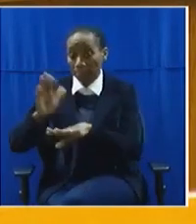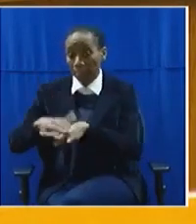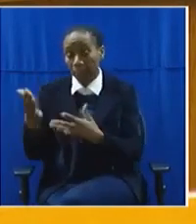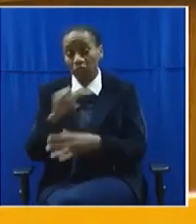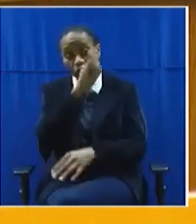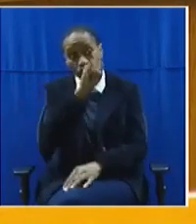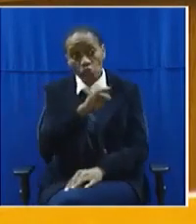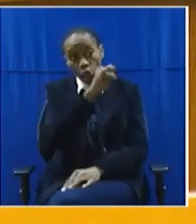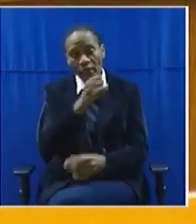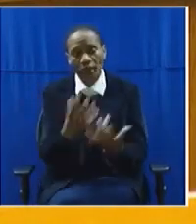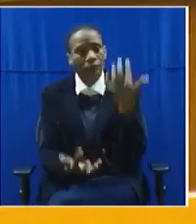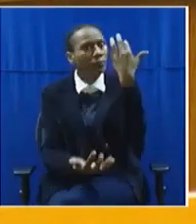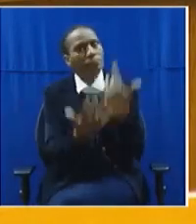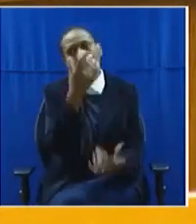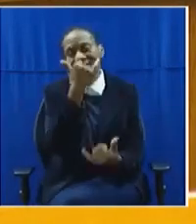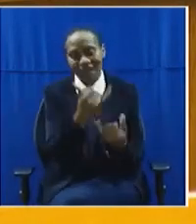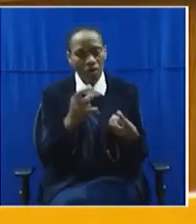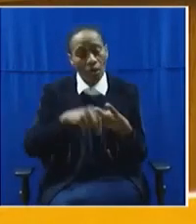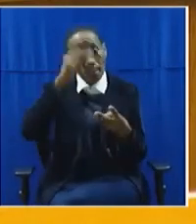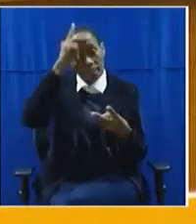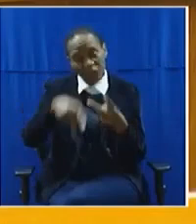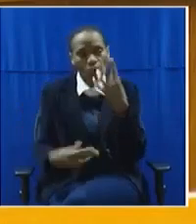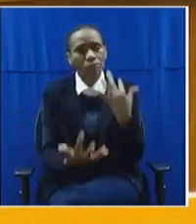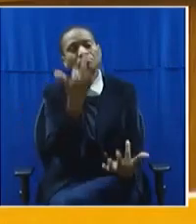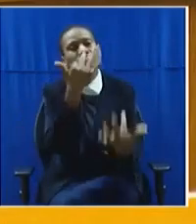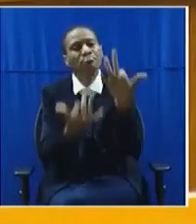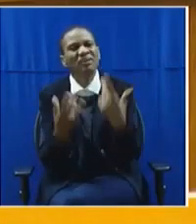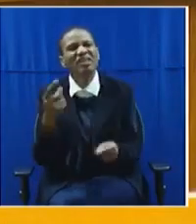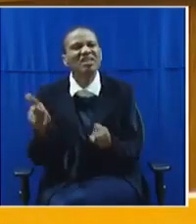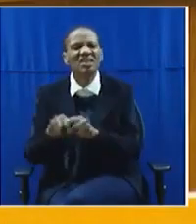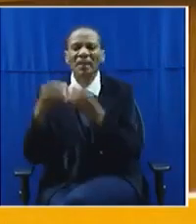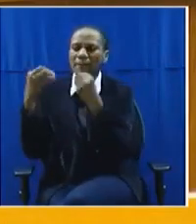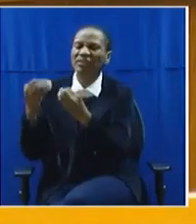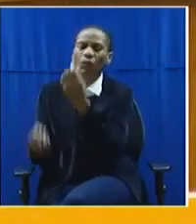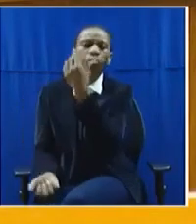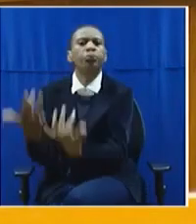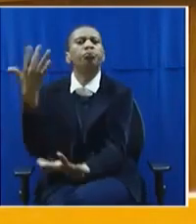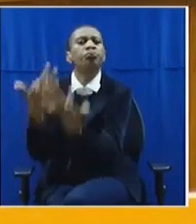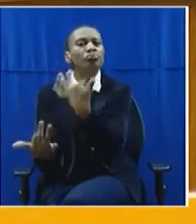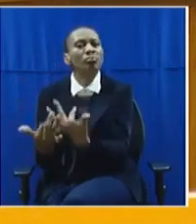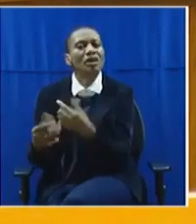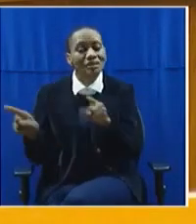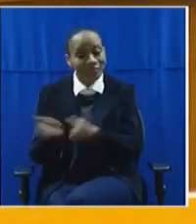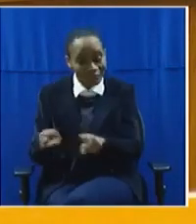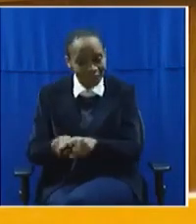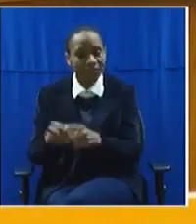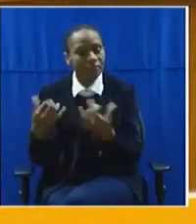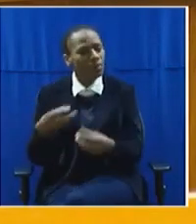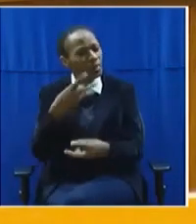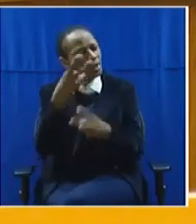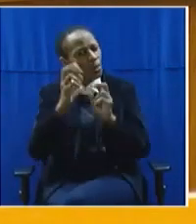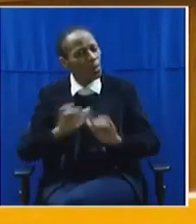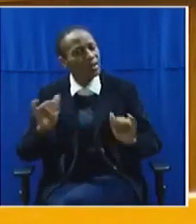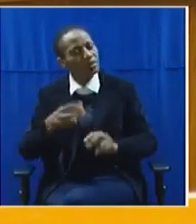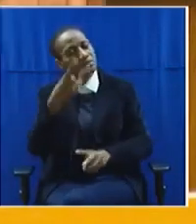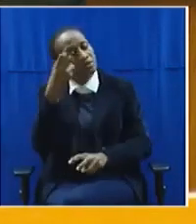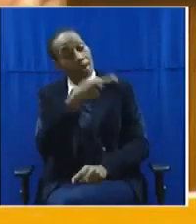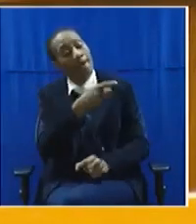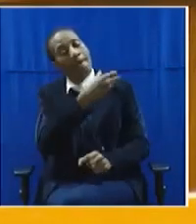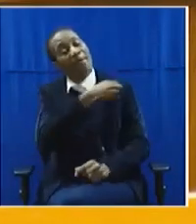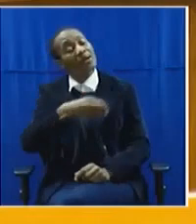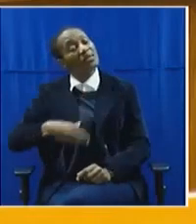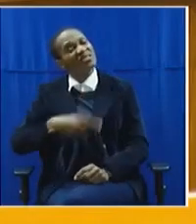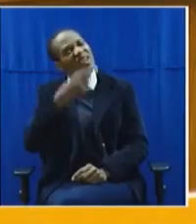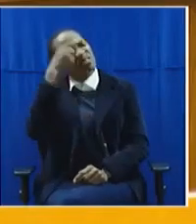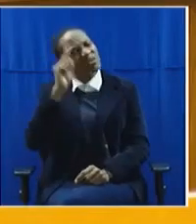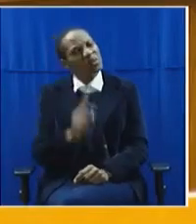Joburg burns, as Pretoria burns, as our trucking industry burns, we've yet to hear from the President of this Republic. It is